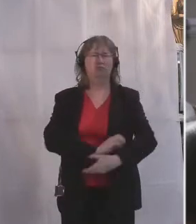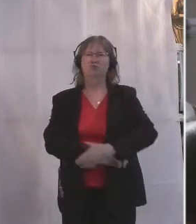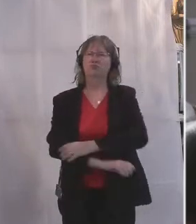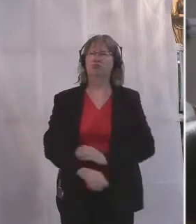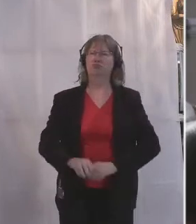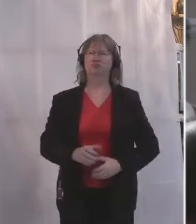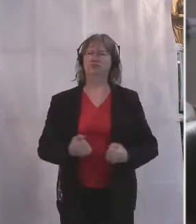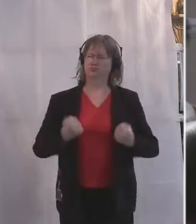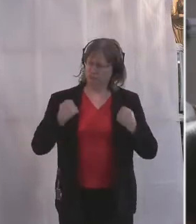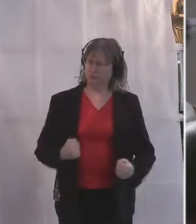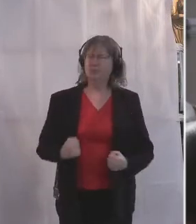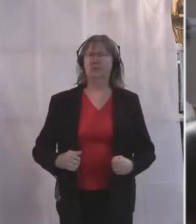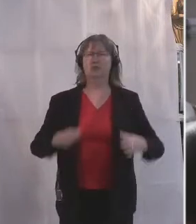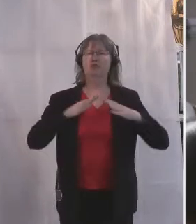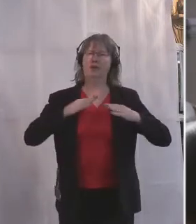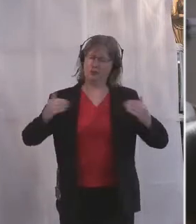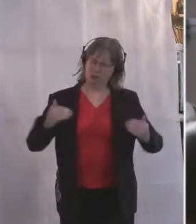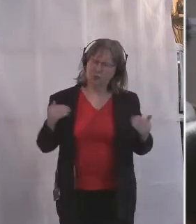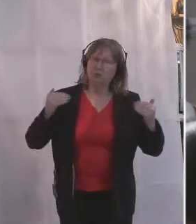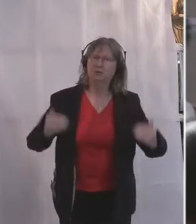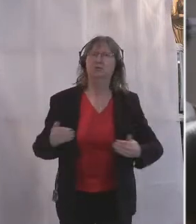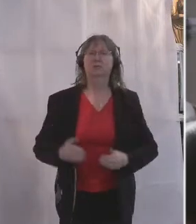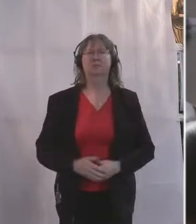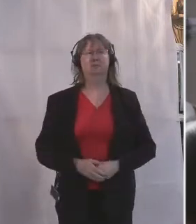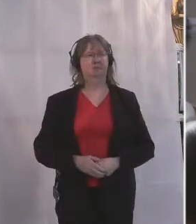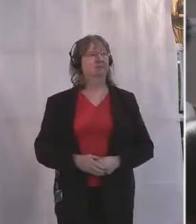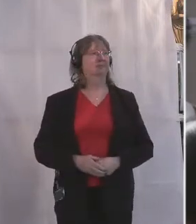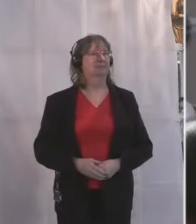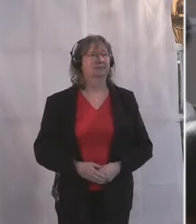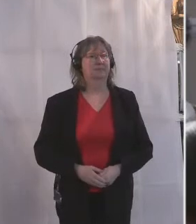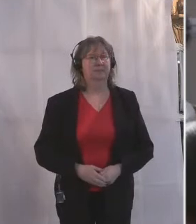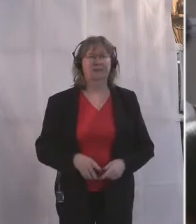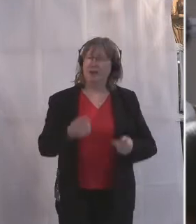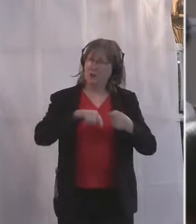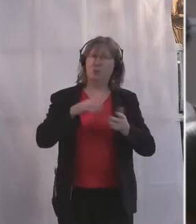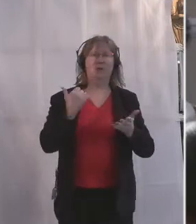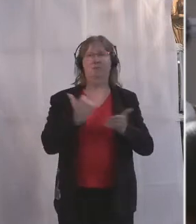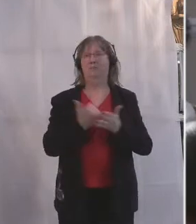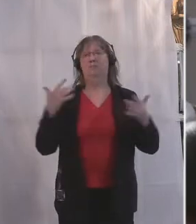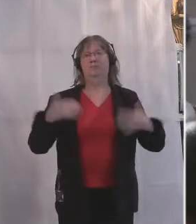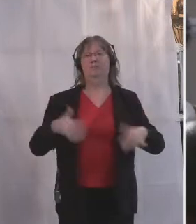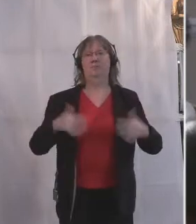to take your work forward. And we